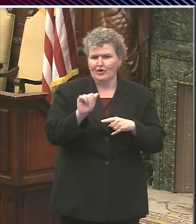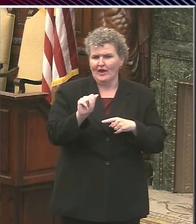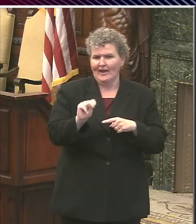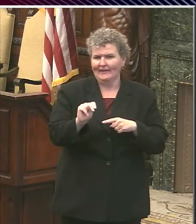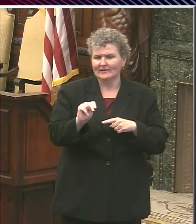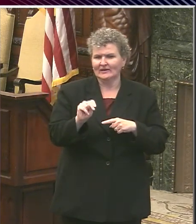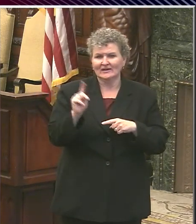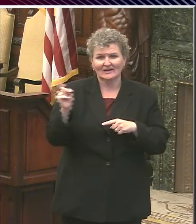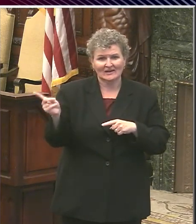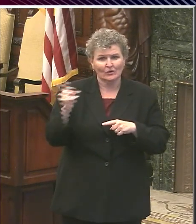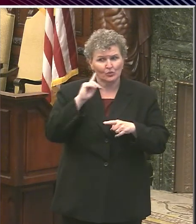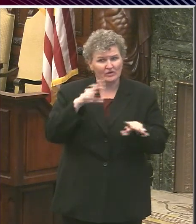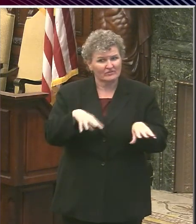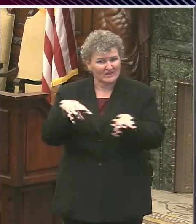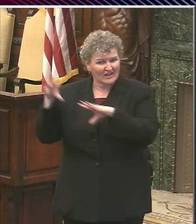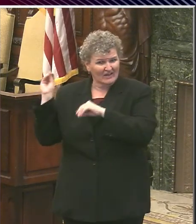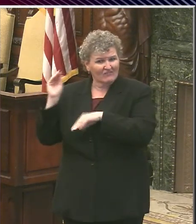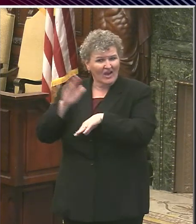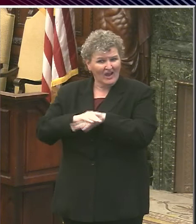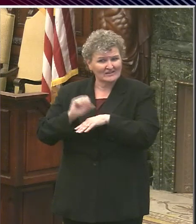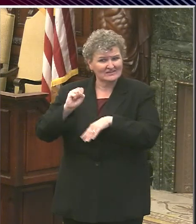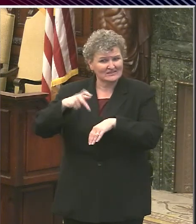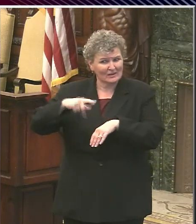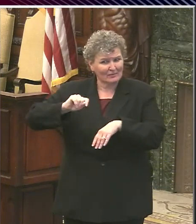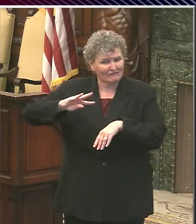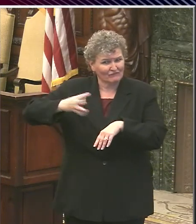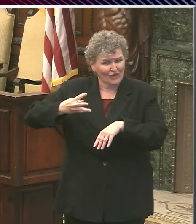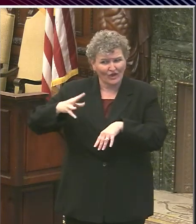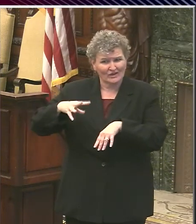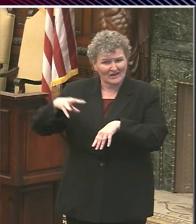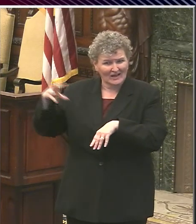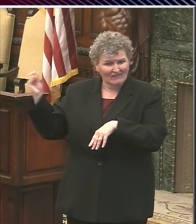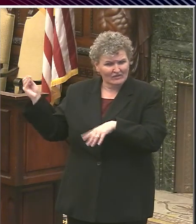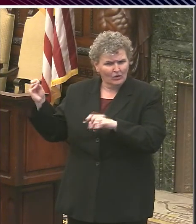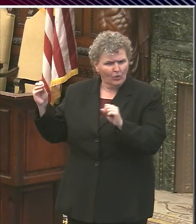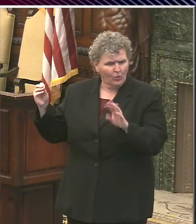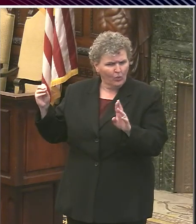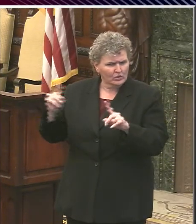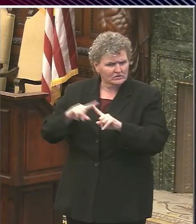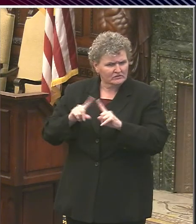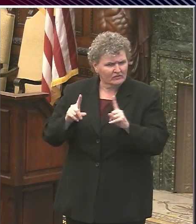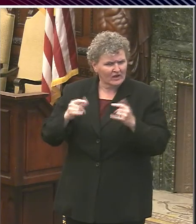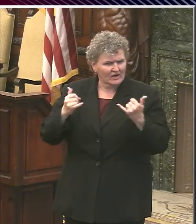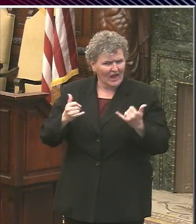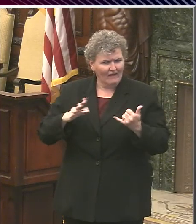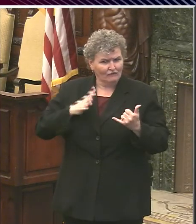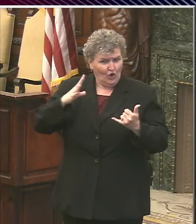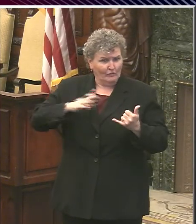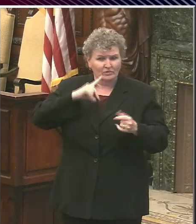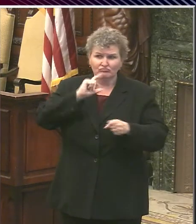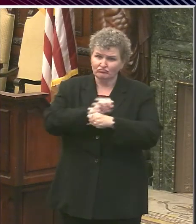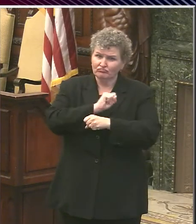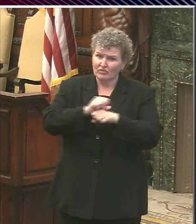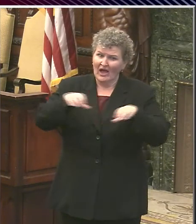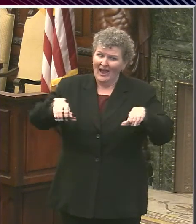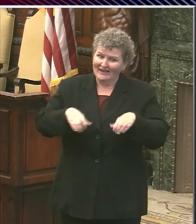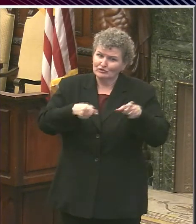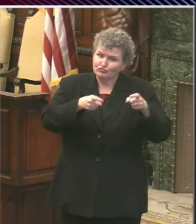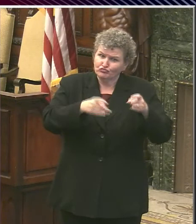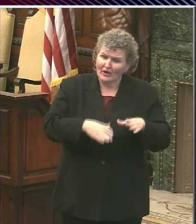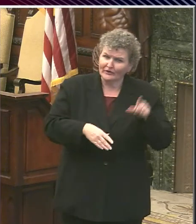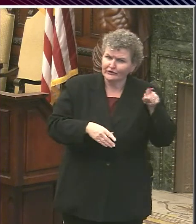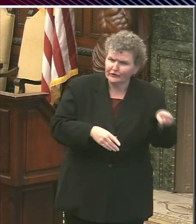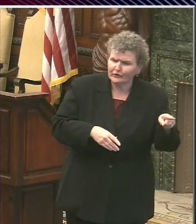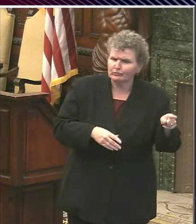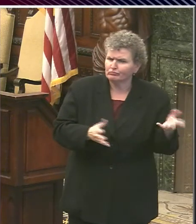he was going to depart on September 4th. Is that not the case? Is Tamar now the official acting managing director? Brian